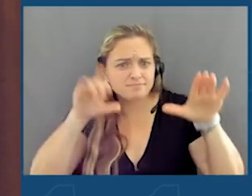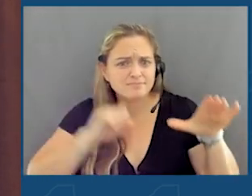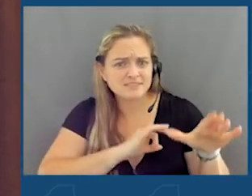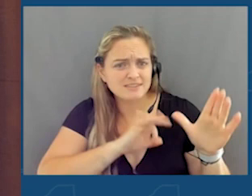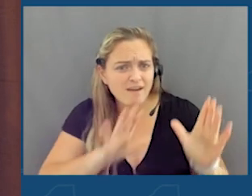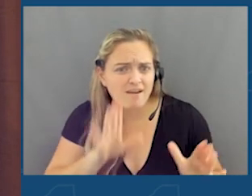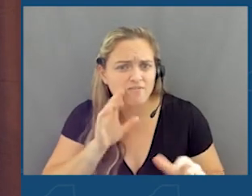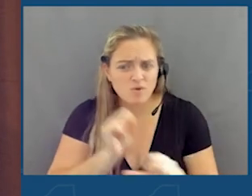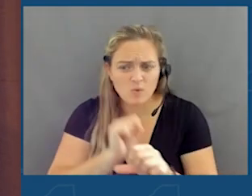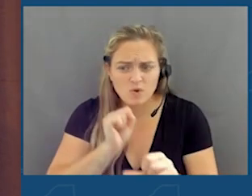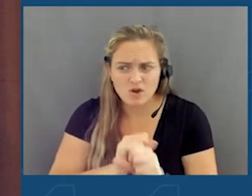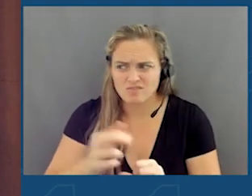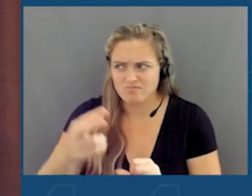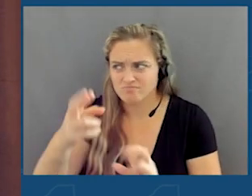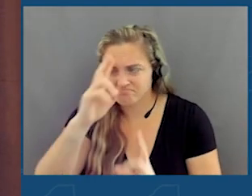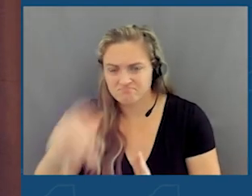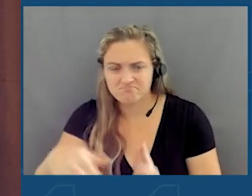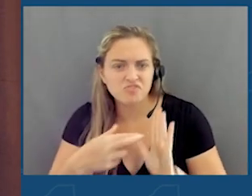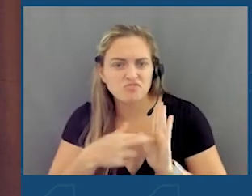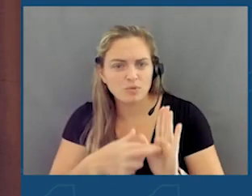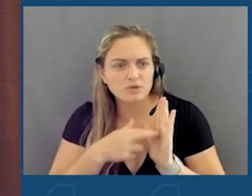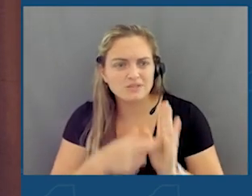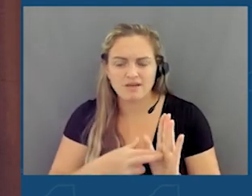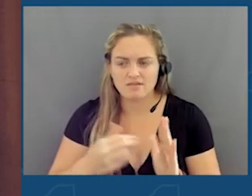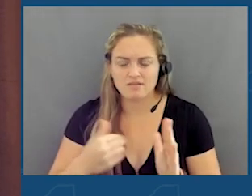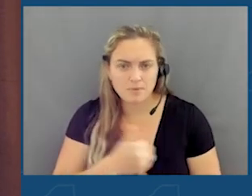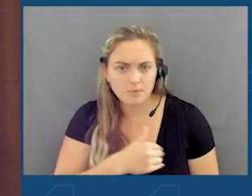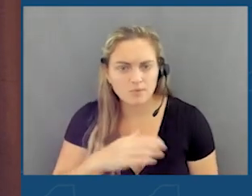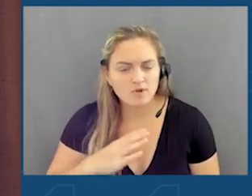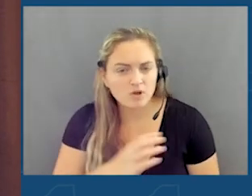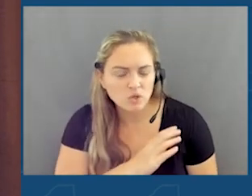was honored to represent my district in as a member of Congress.